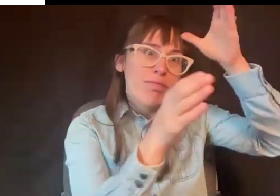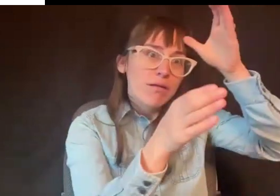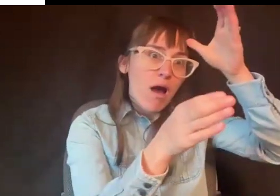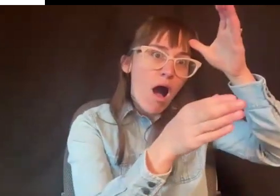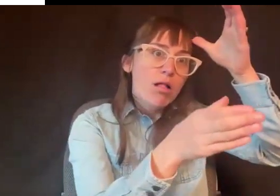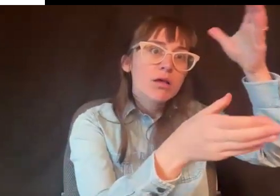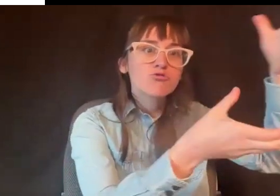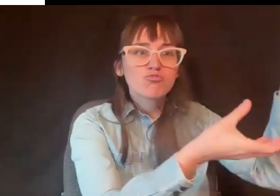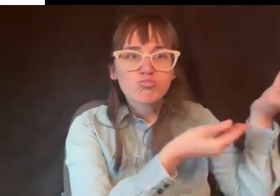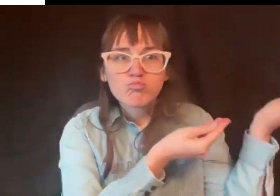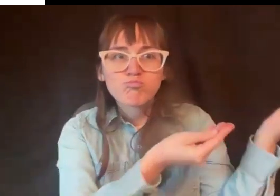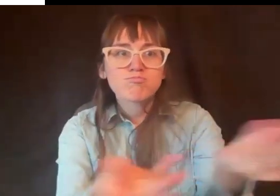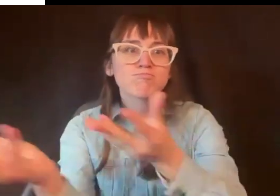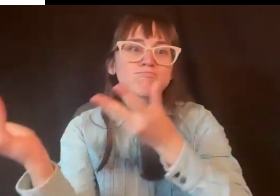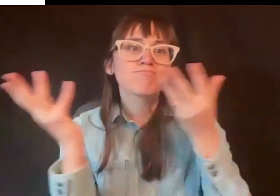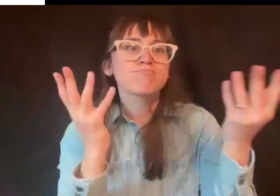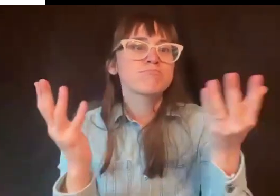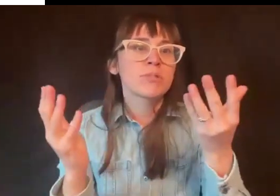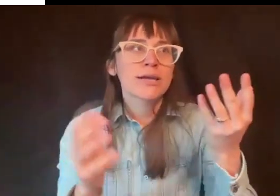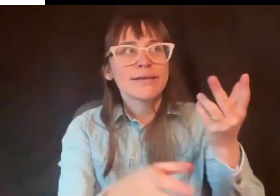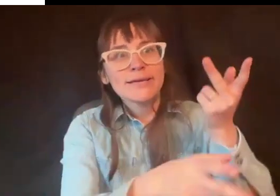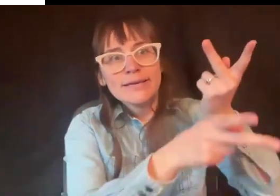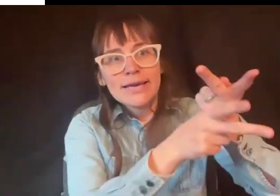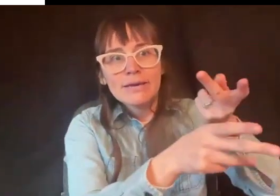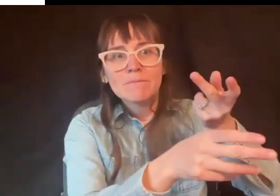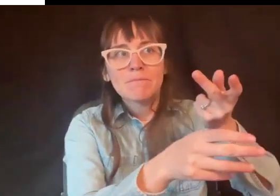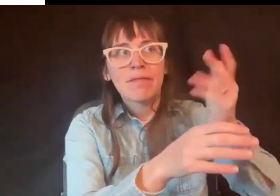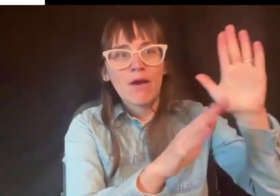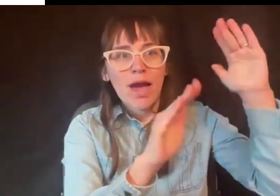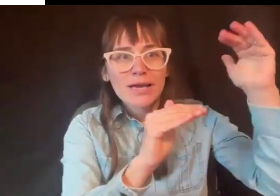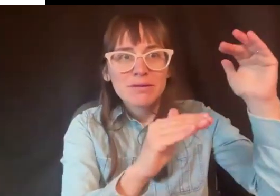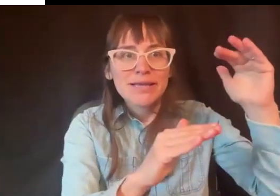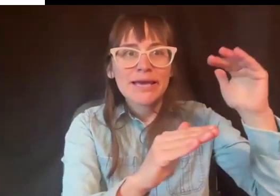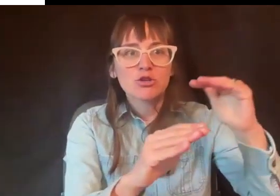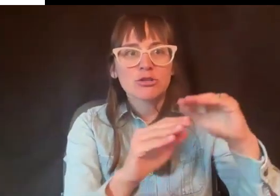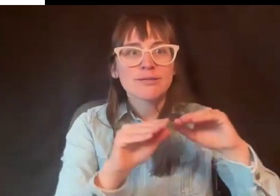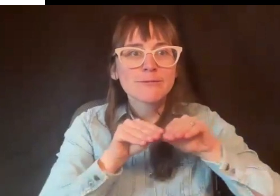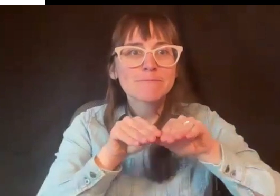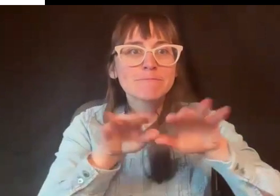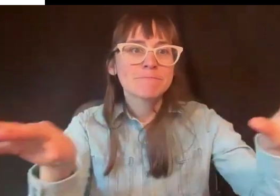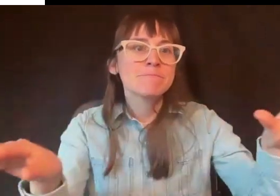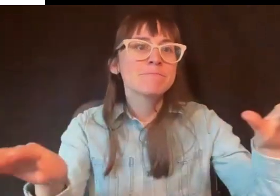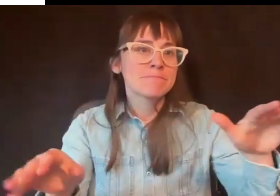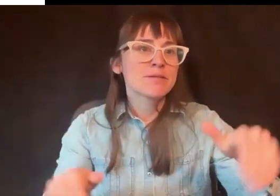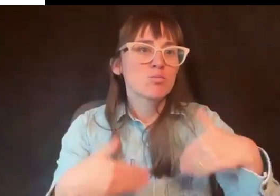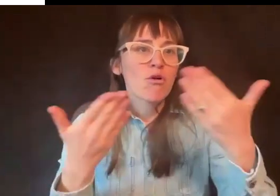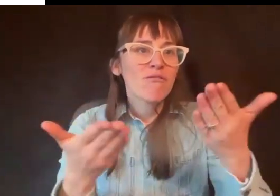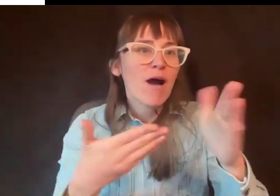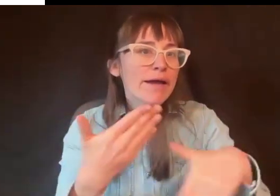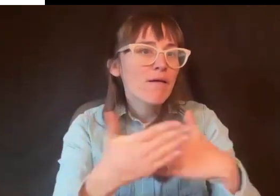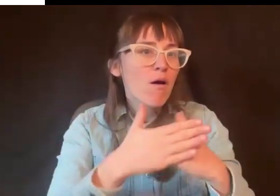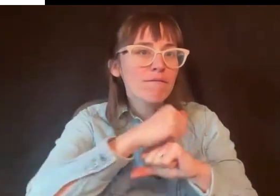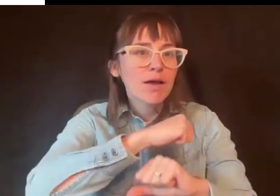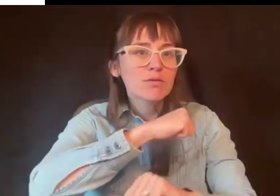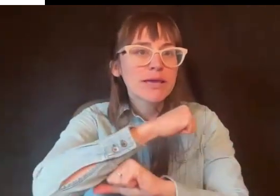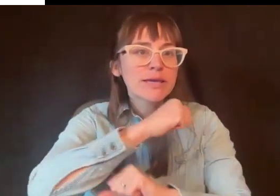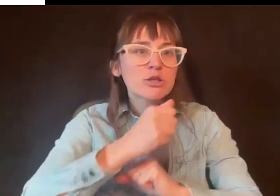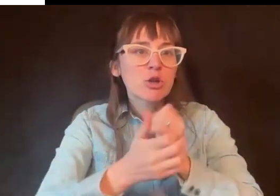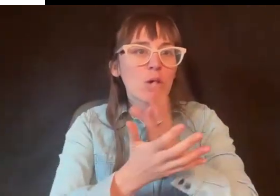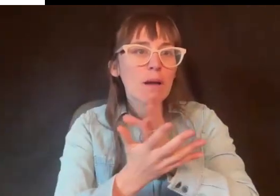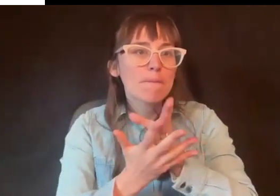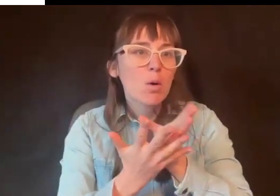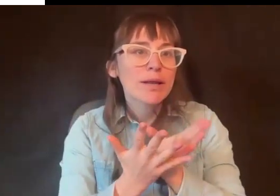program administration expectations and give you all the foundational components. We also see somewhat of